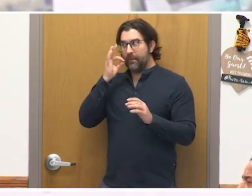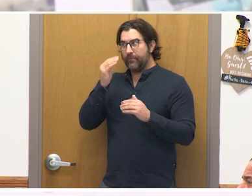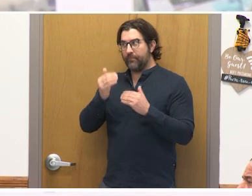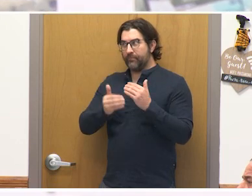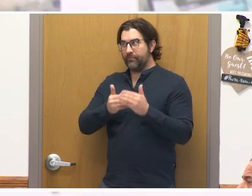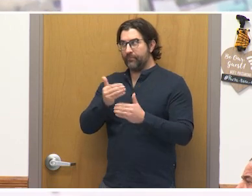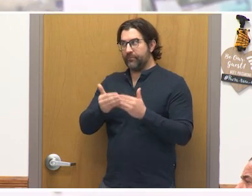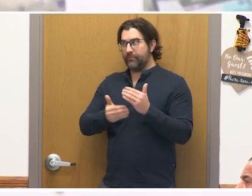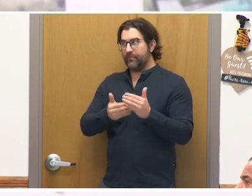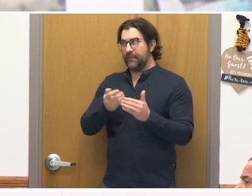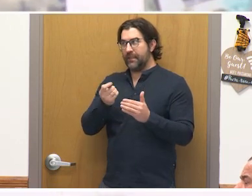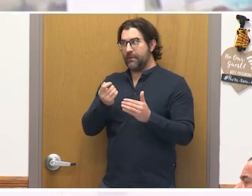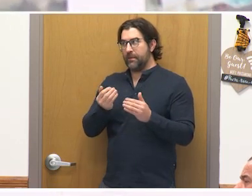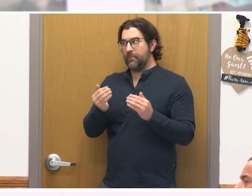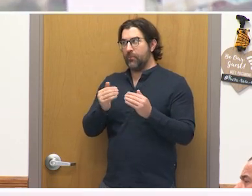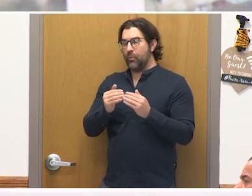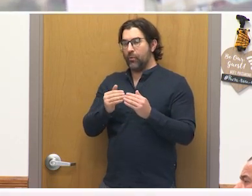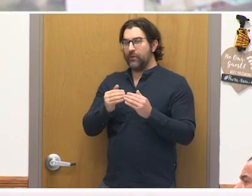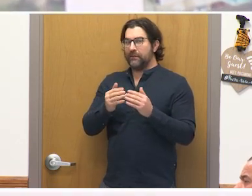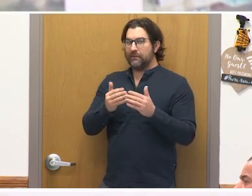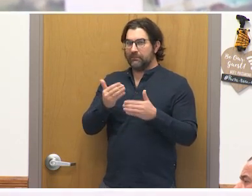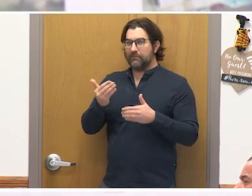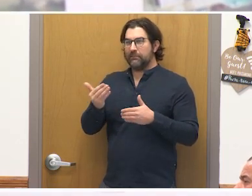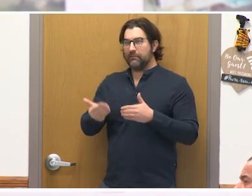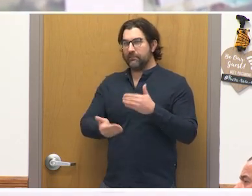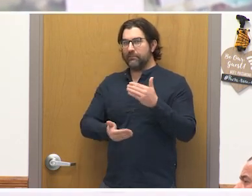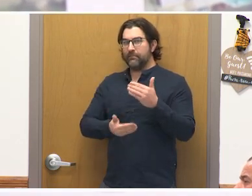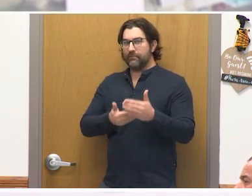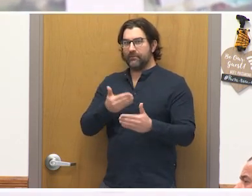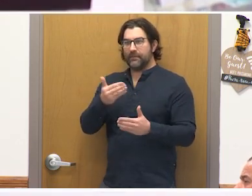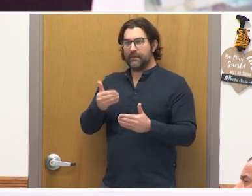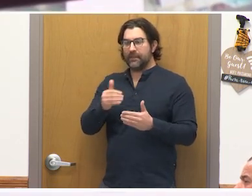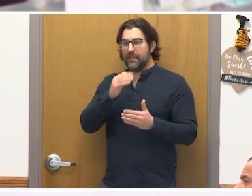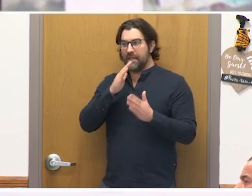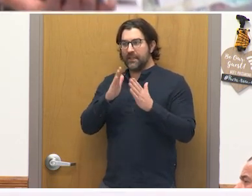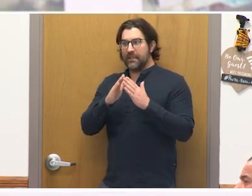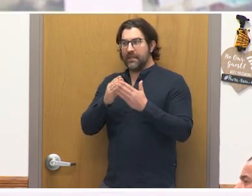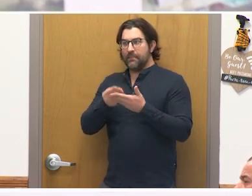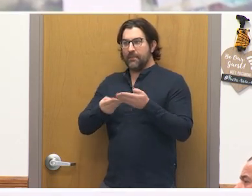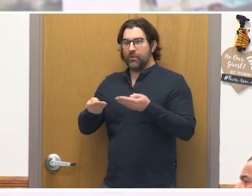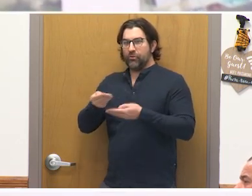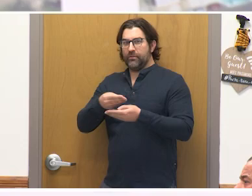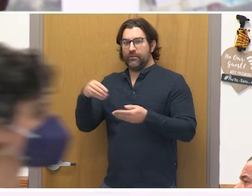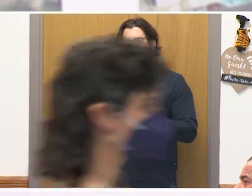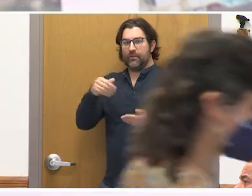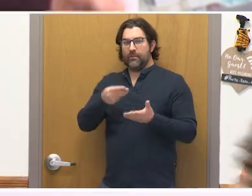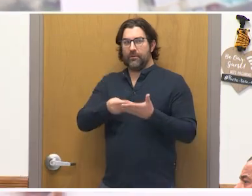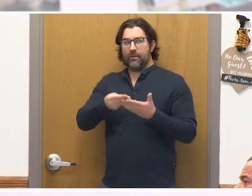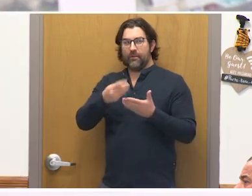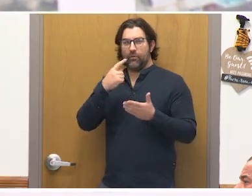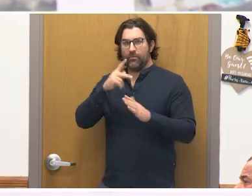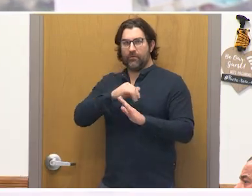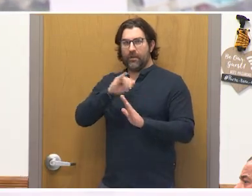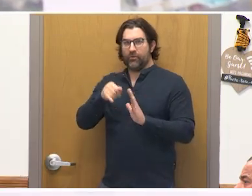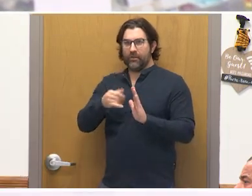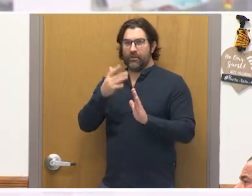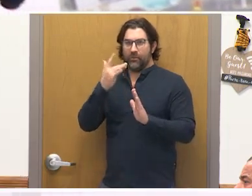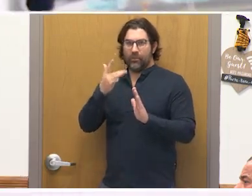is a little more exaggerated than, say, just city budget gives them some money to do a project. So that's why it takes a little